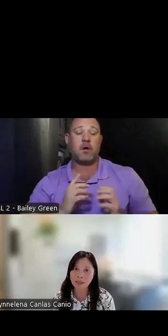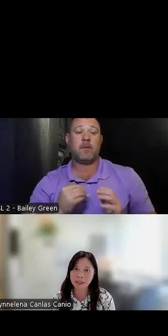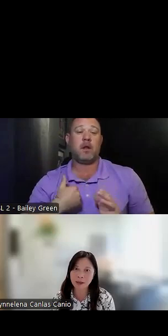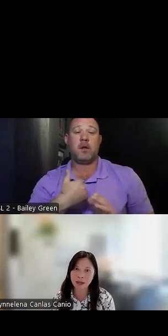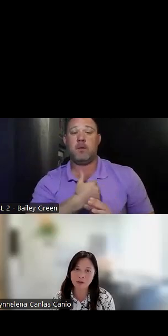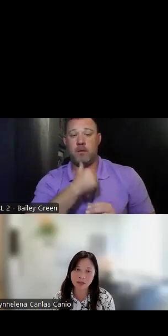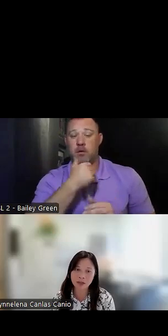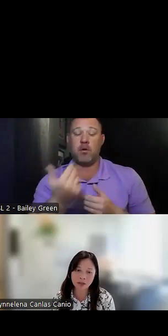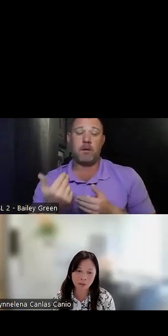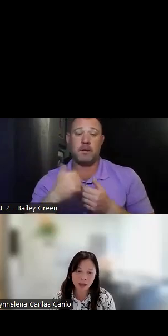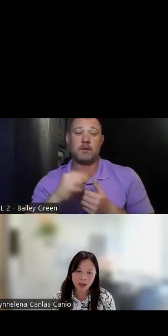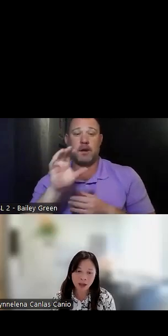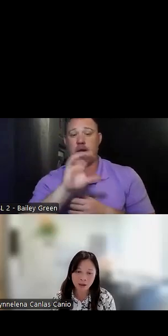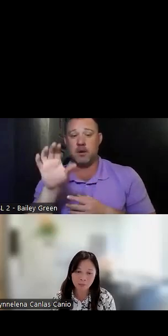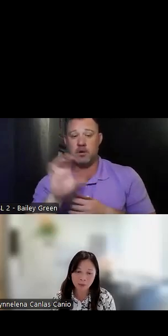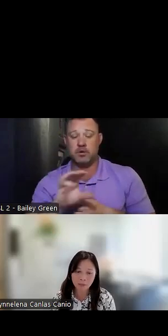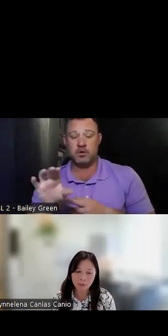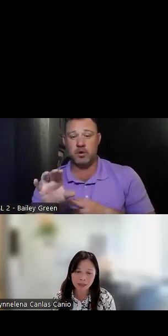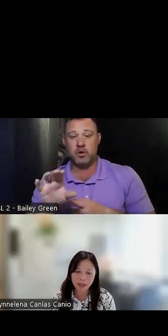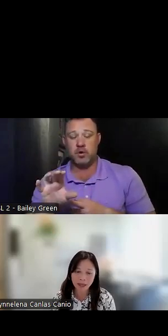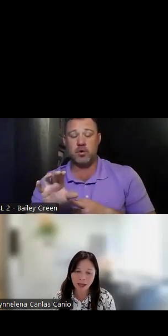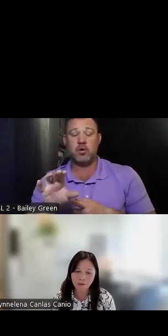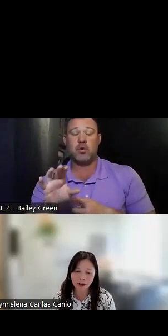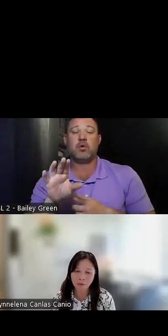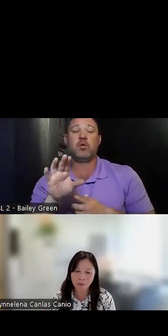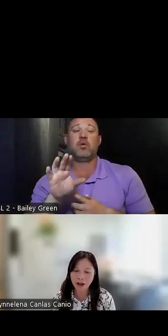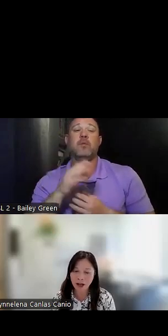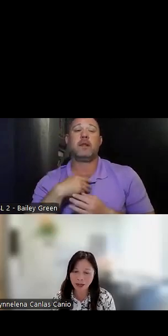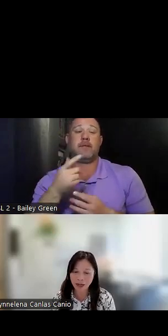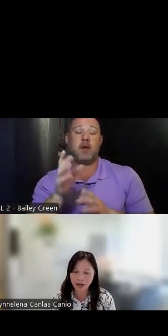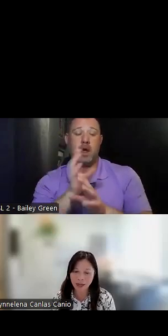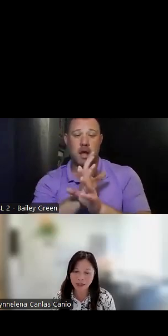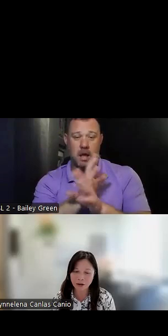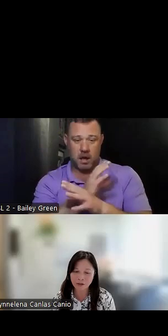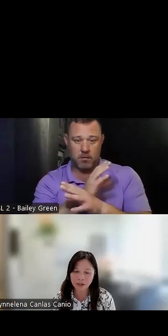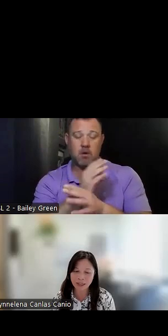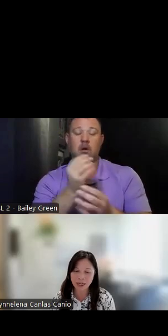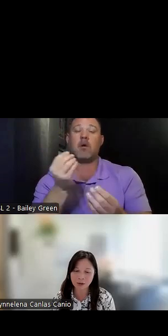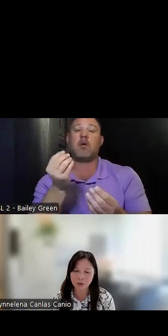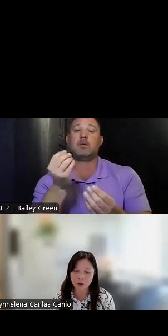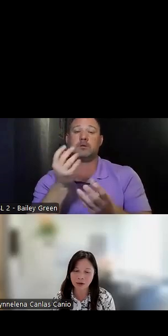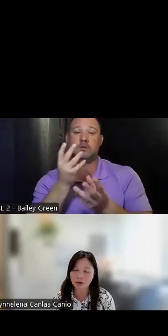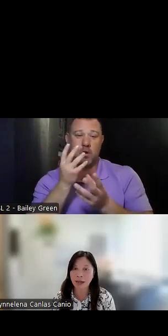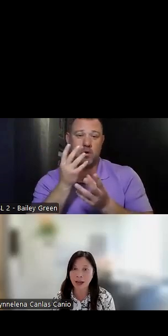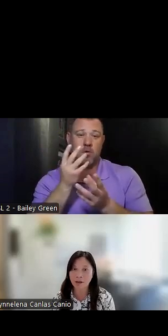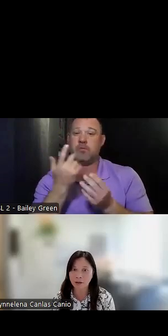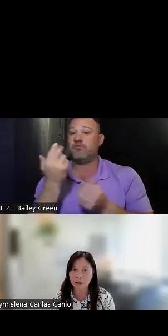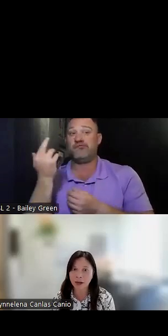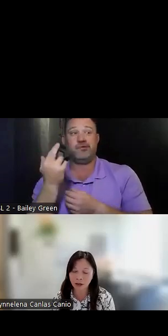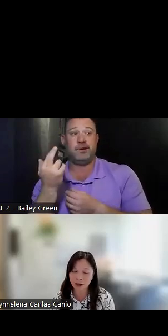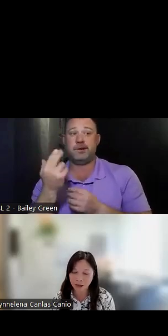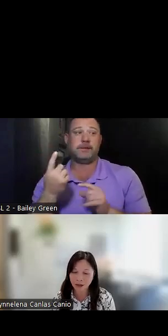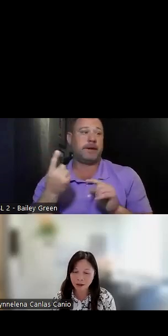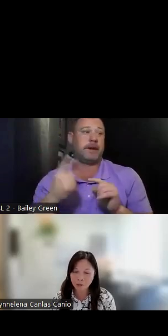are participating via Zoom, please have your camera on and let us know if there's a tech reason why you can't have